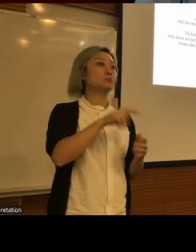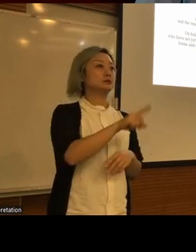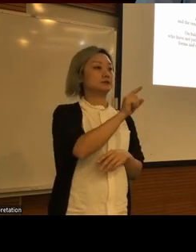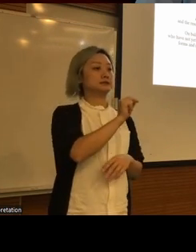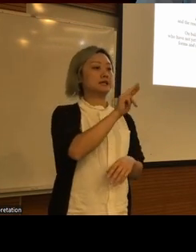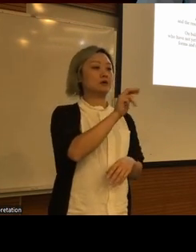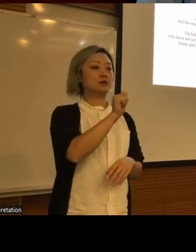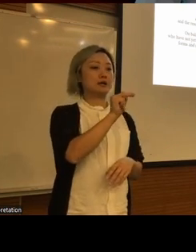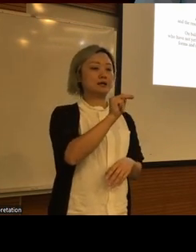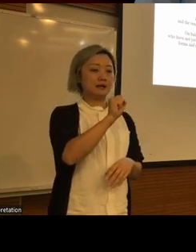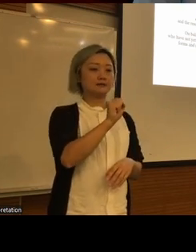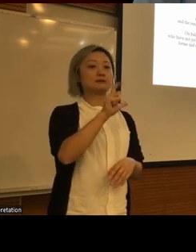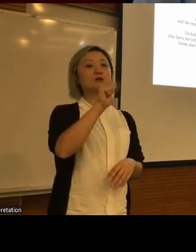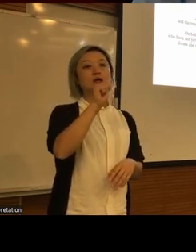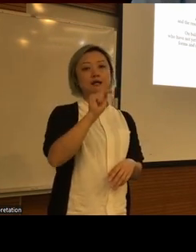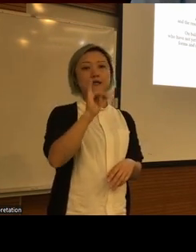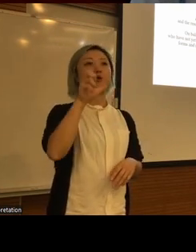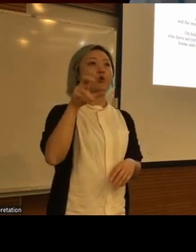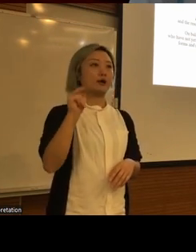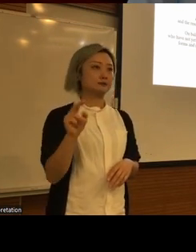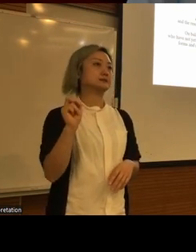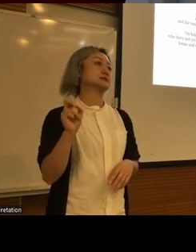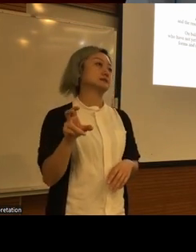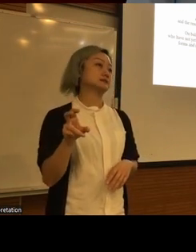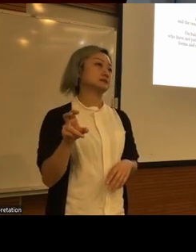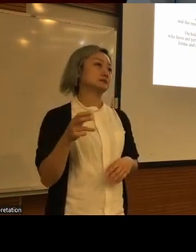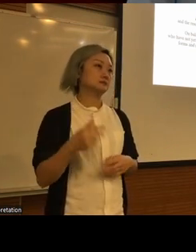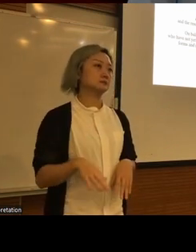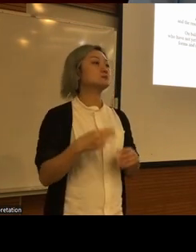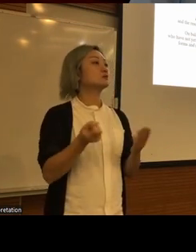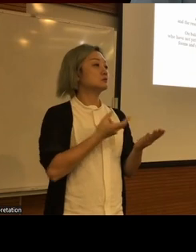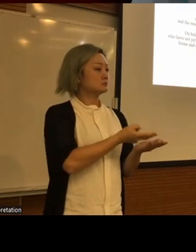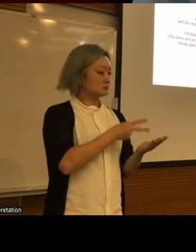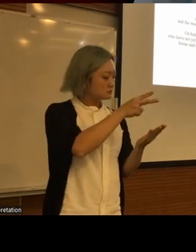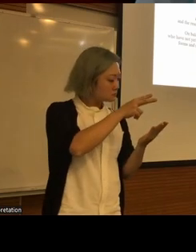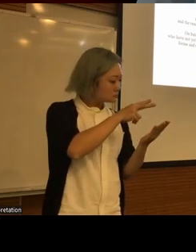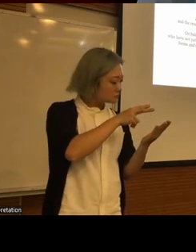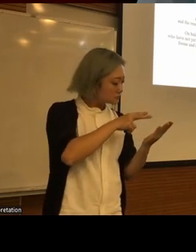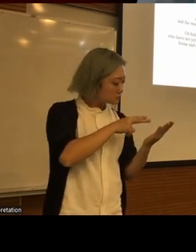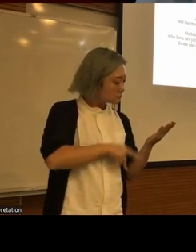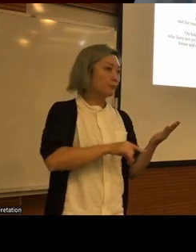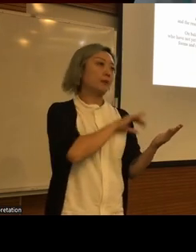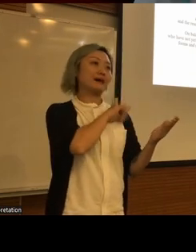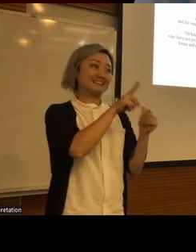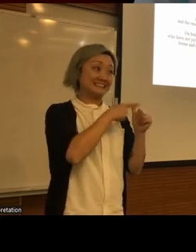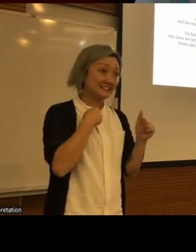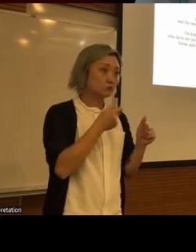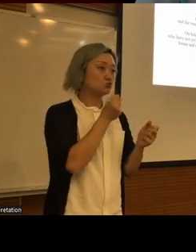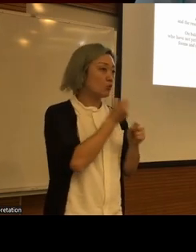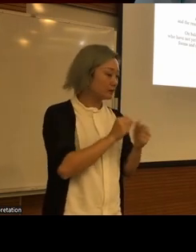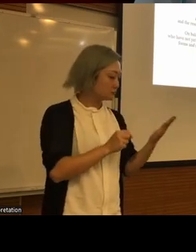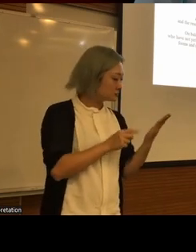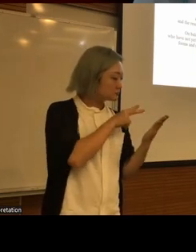read, you need some time, fractions of a second, to store the information so that you can understand